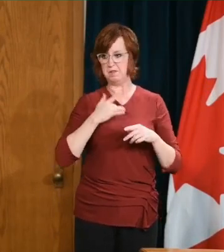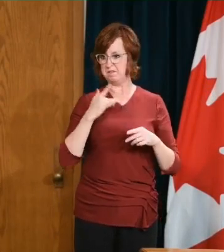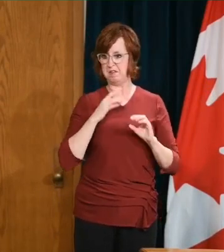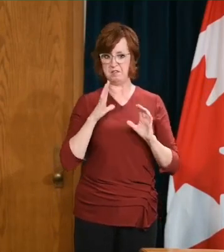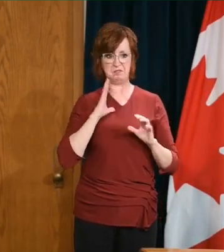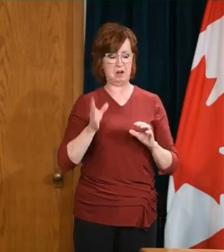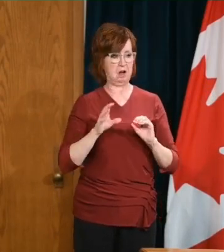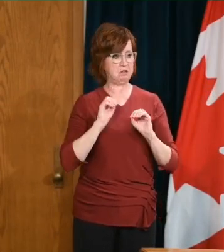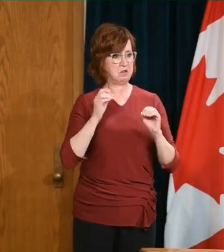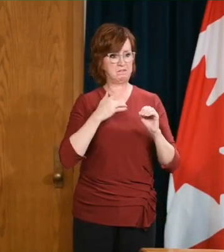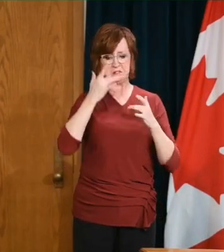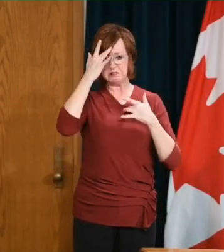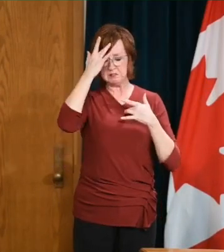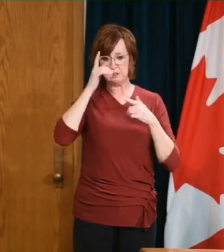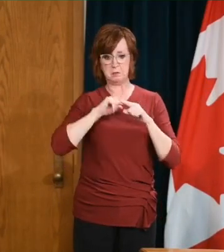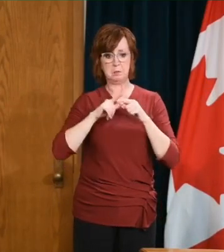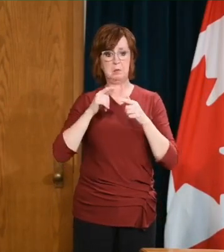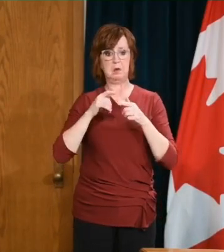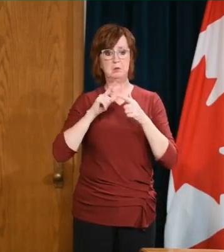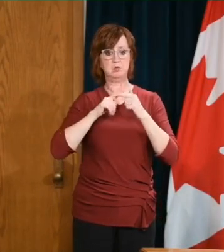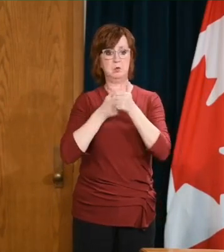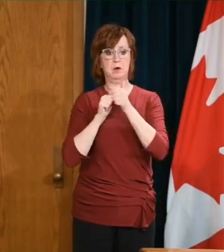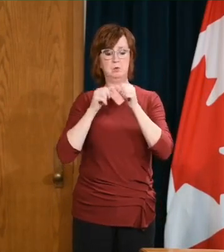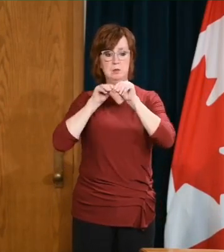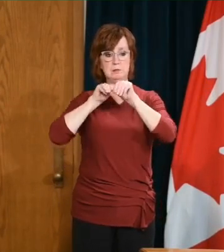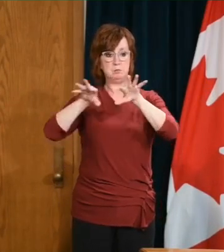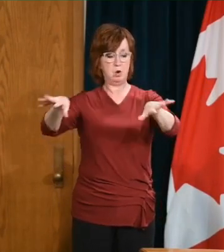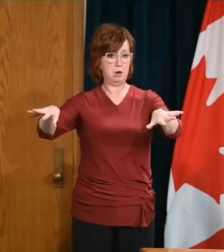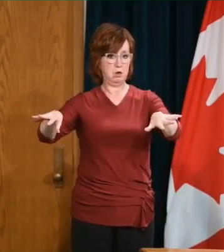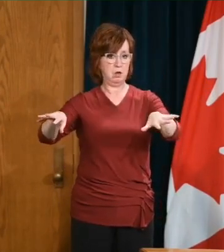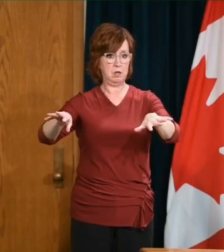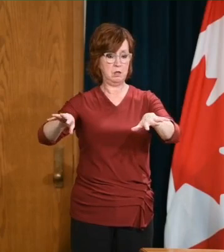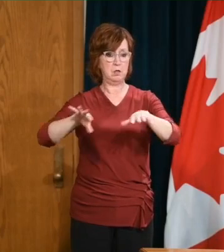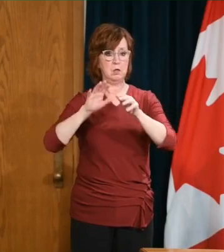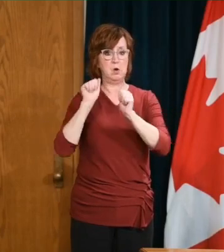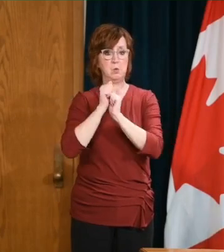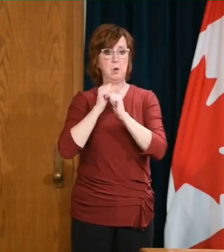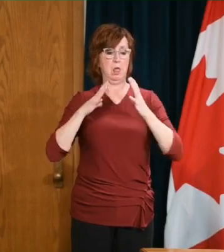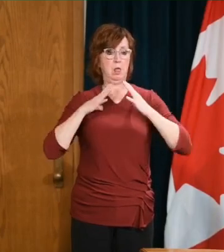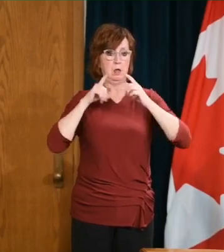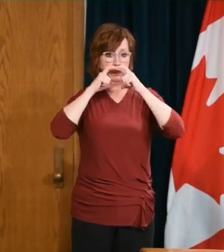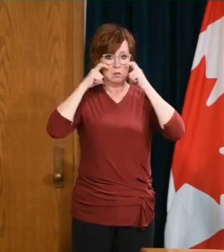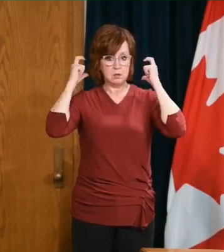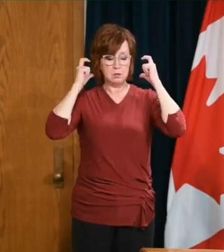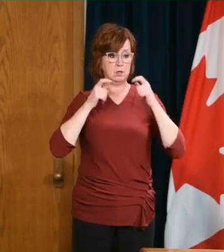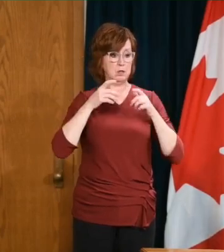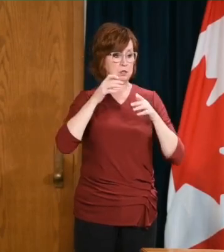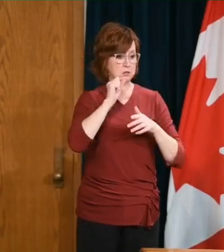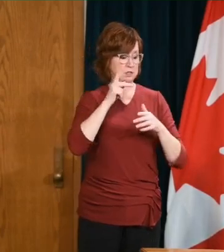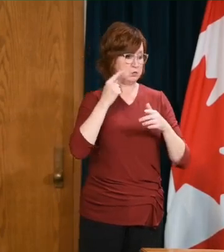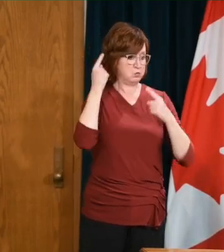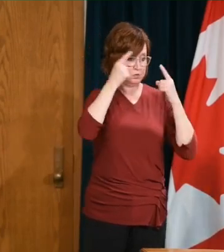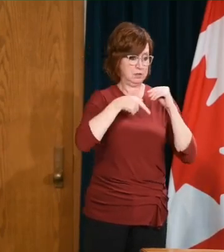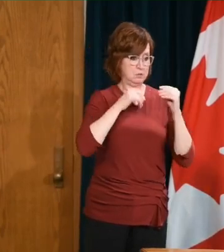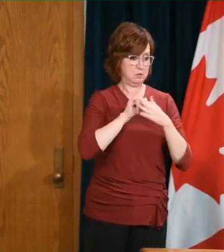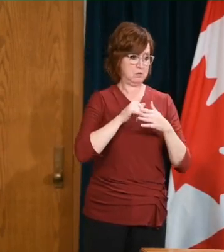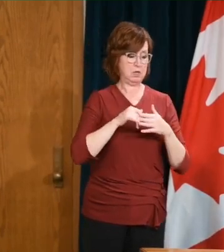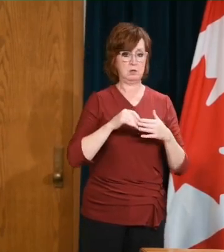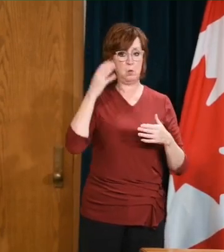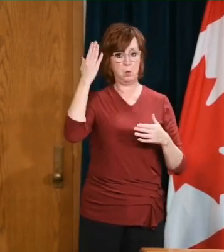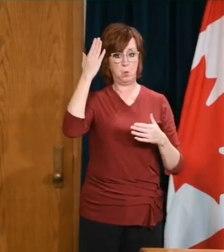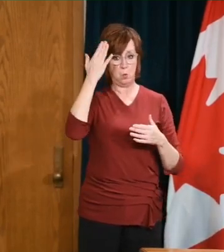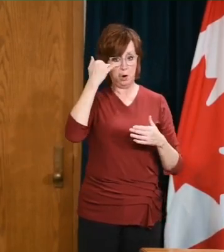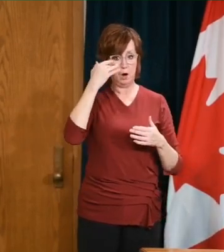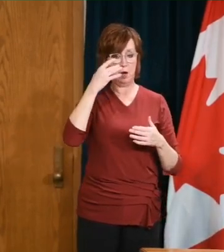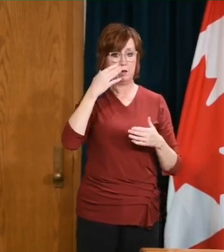be positive cases. Is Saskatchewan considering this as a recommendation? Why or why not? So